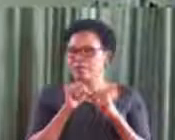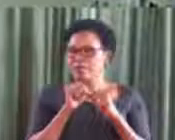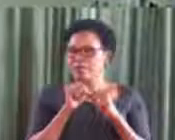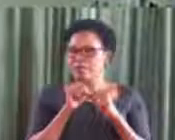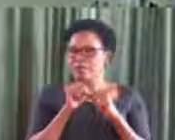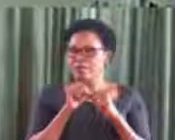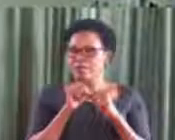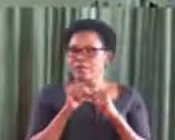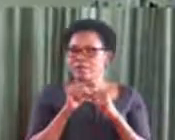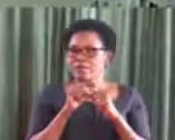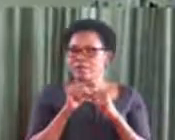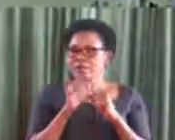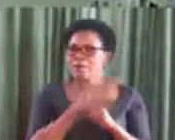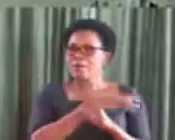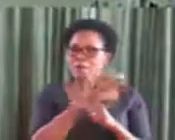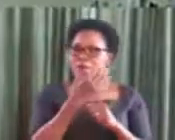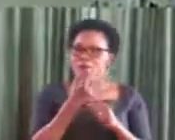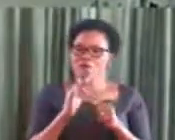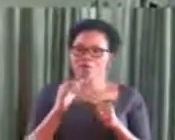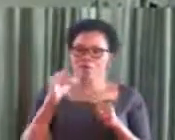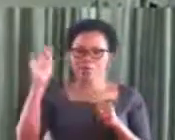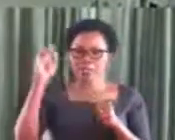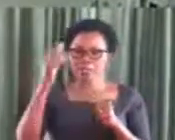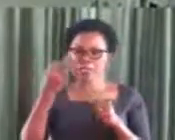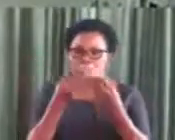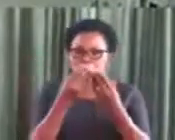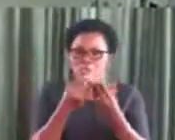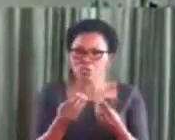given to the president to dissolve.